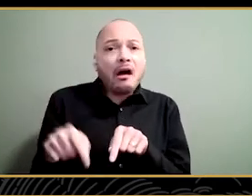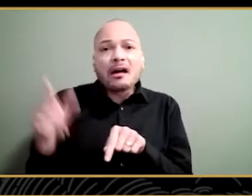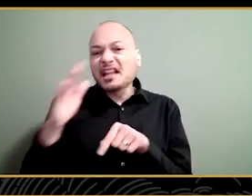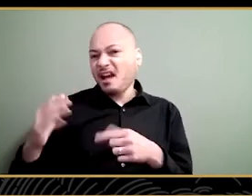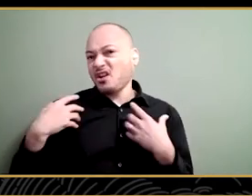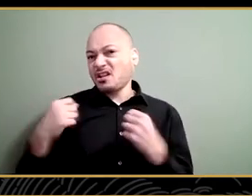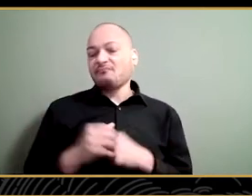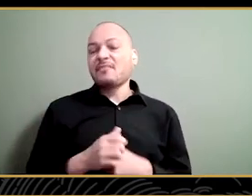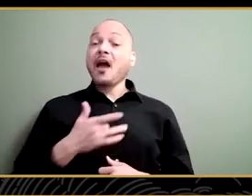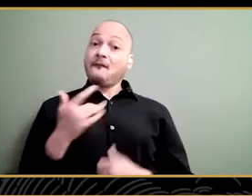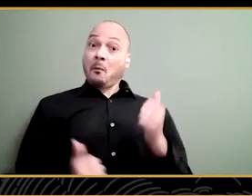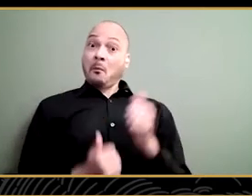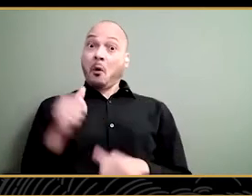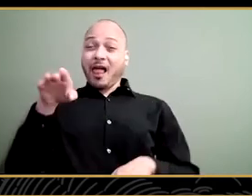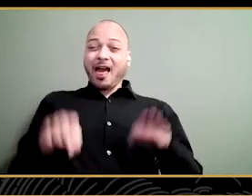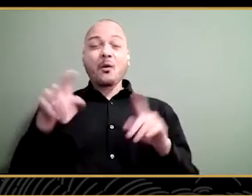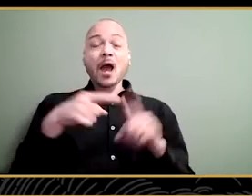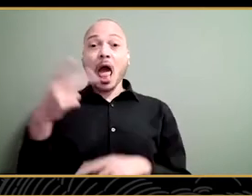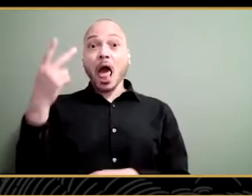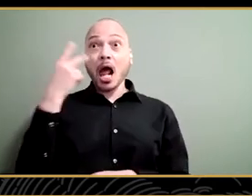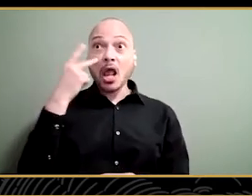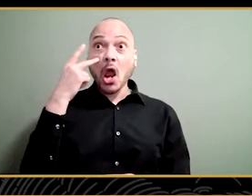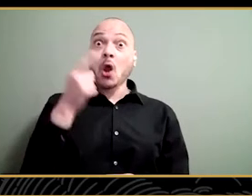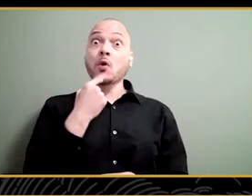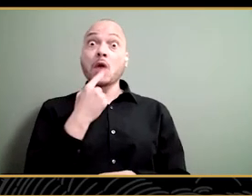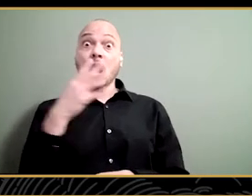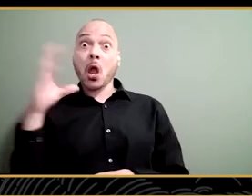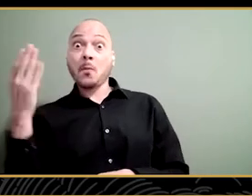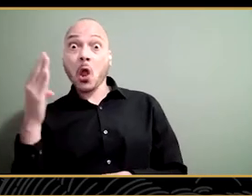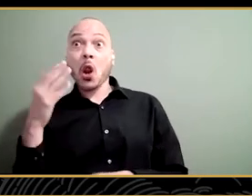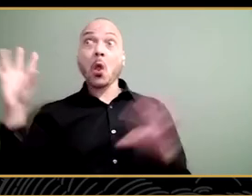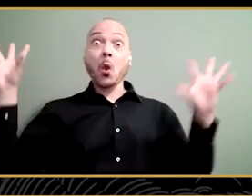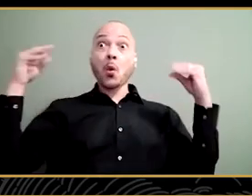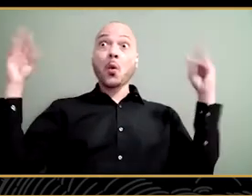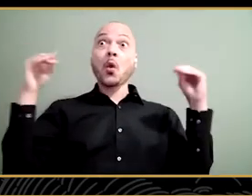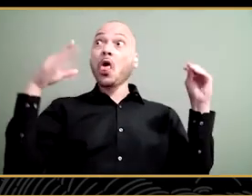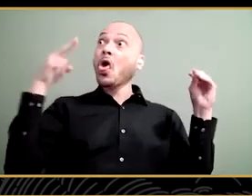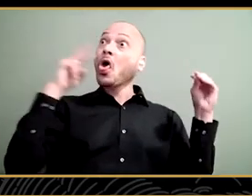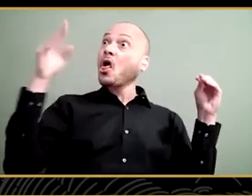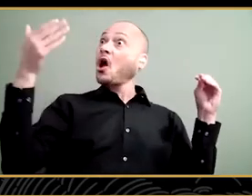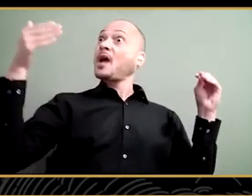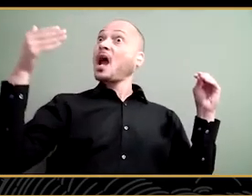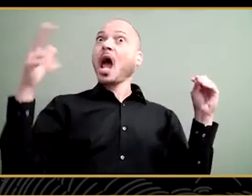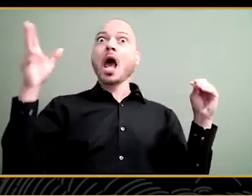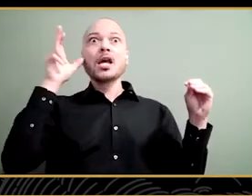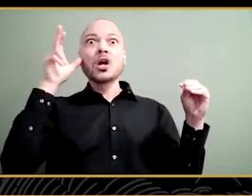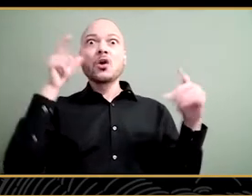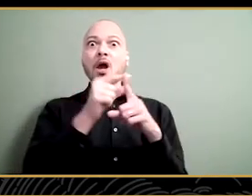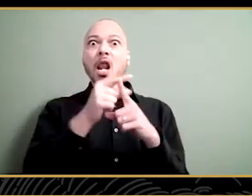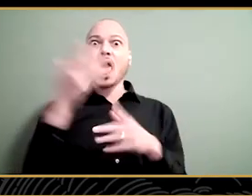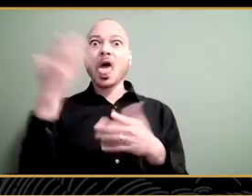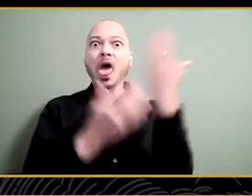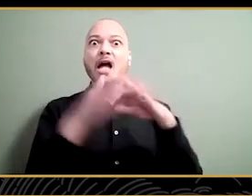zombie when I see red and blue lights in the rear view. When I hear, hands up. I am most like a zombie when I am out on the street